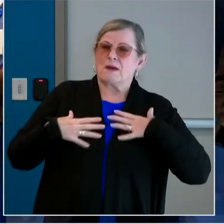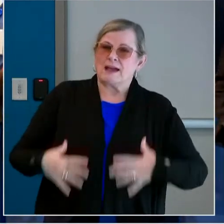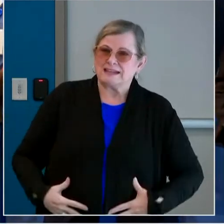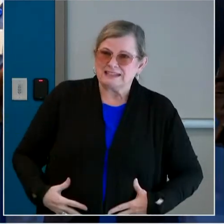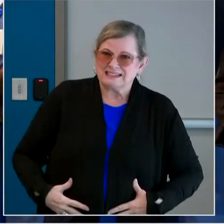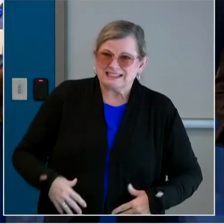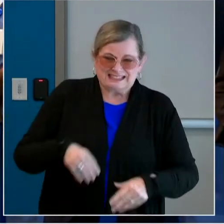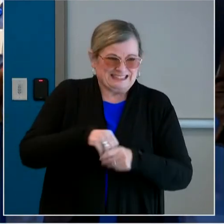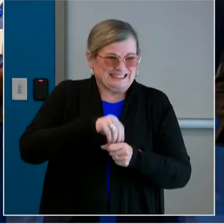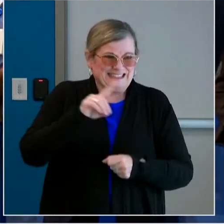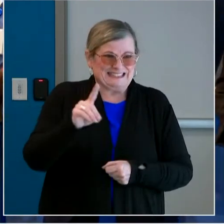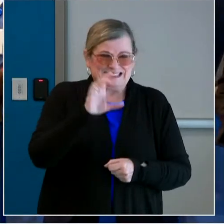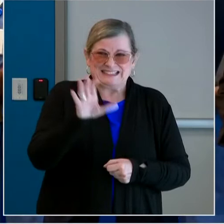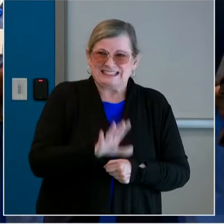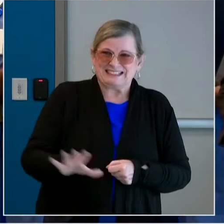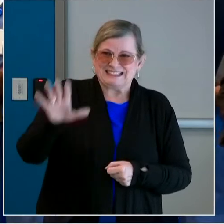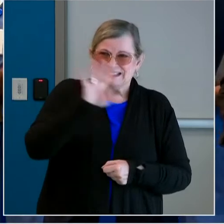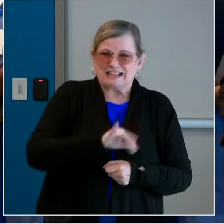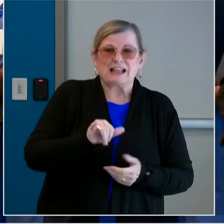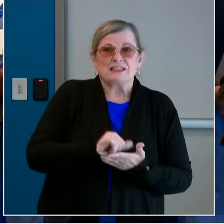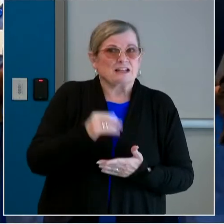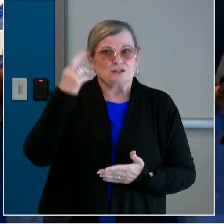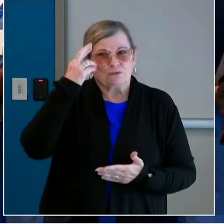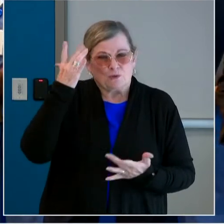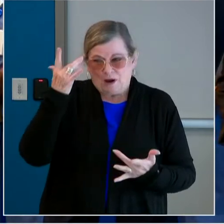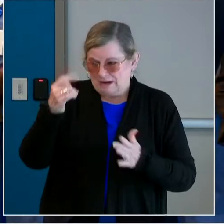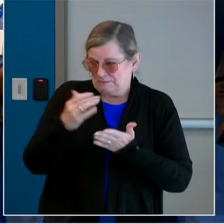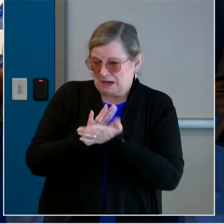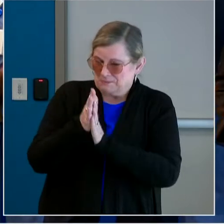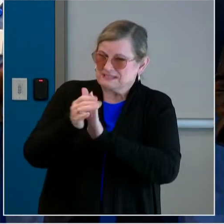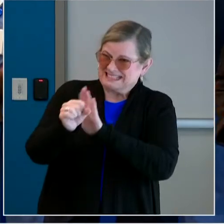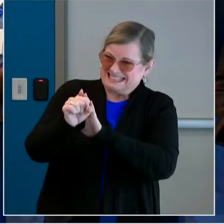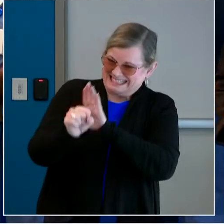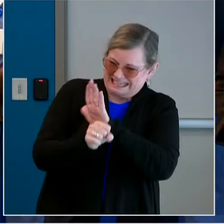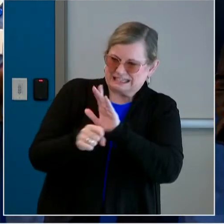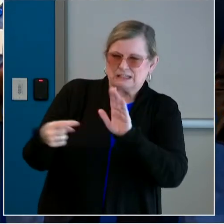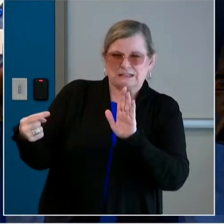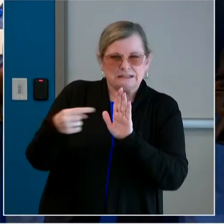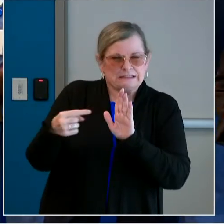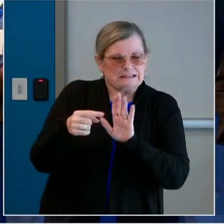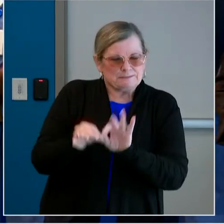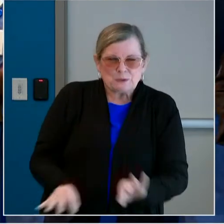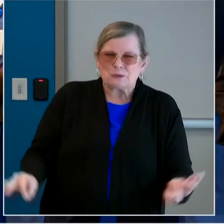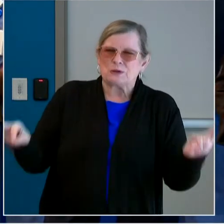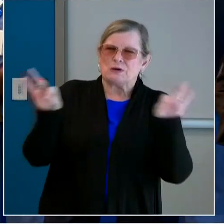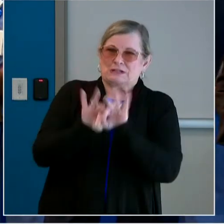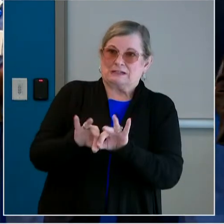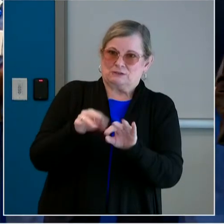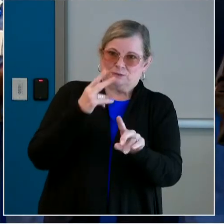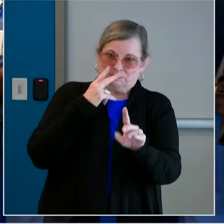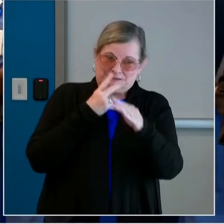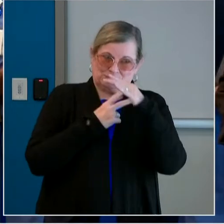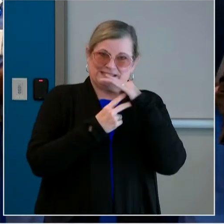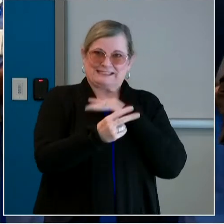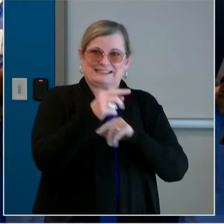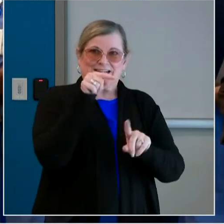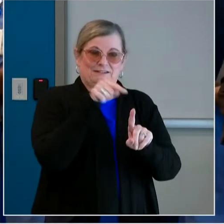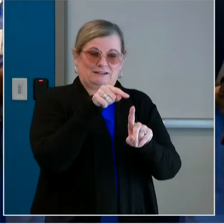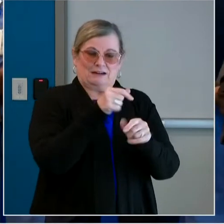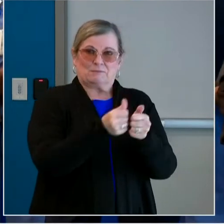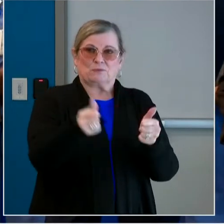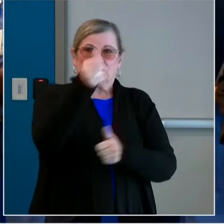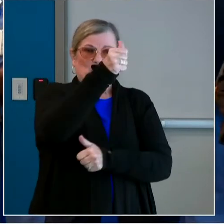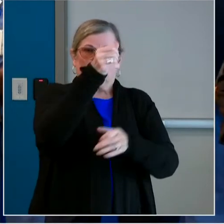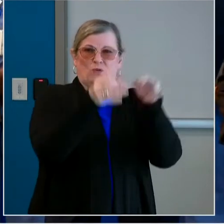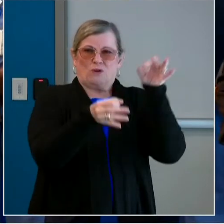is why statehood is so important. Because as we see this forecast from the United States Supreme Court, we have to know what